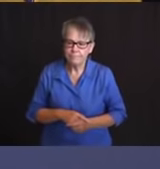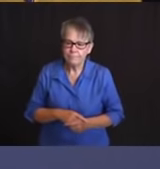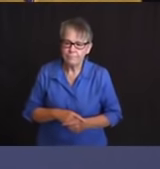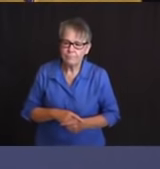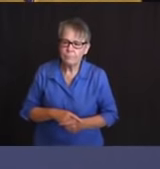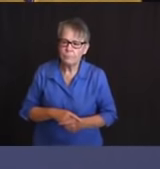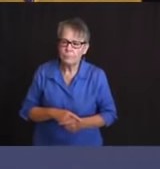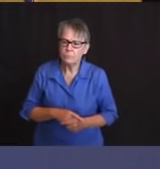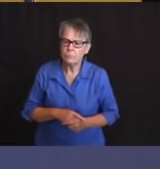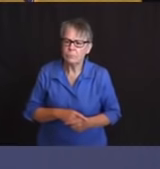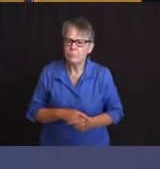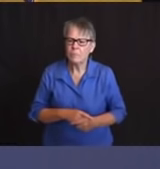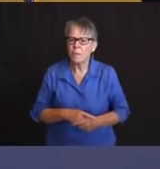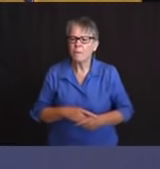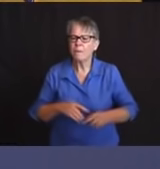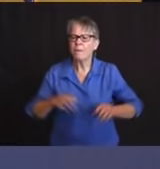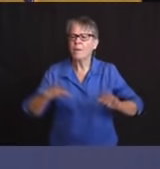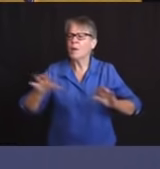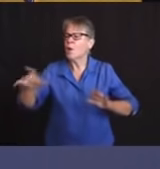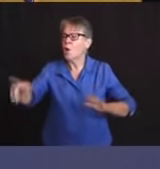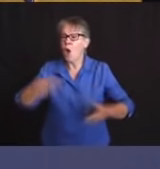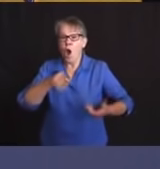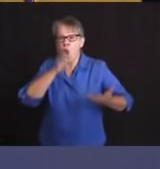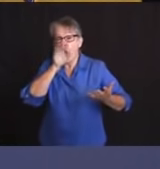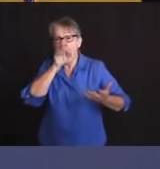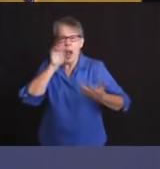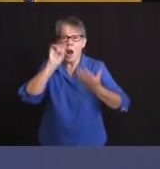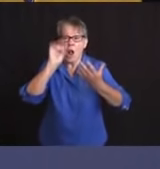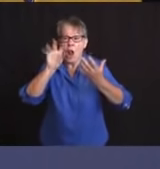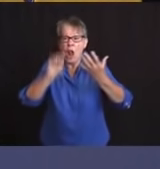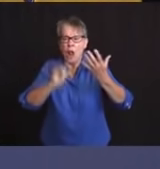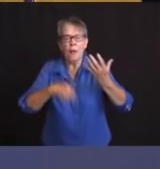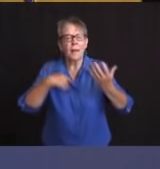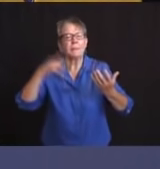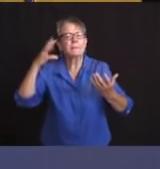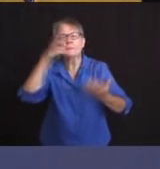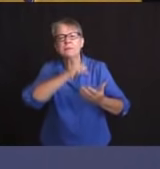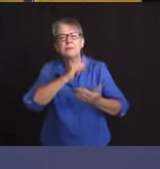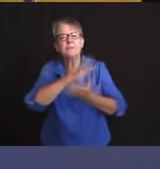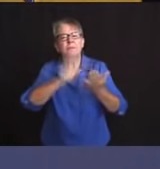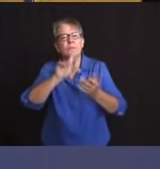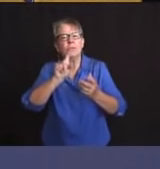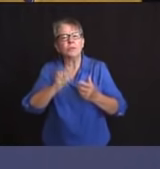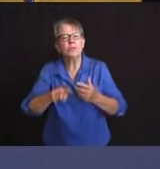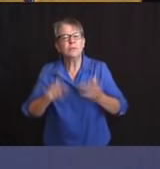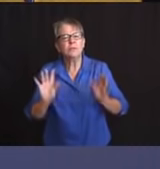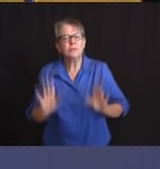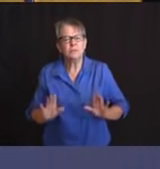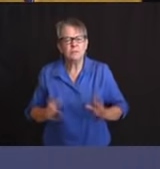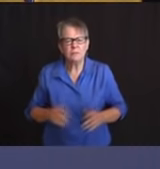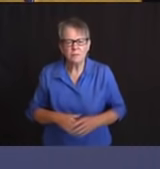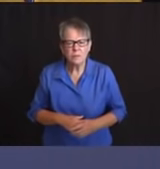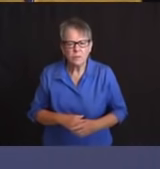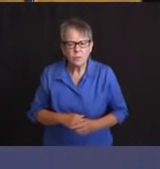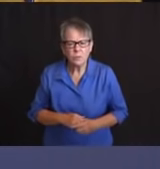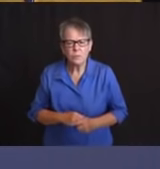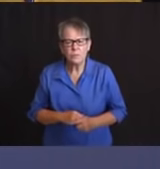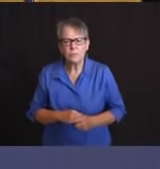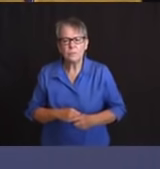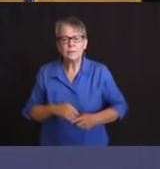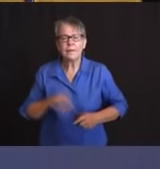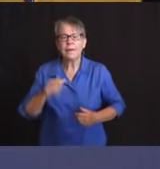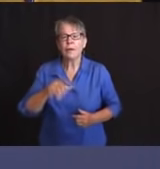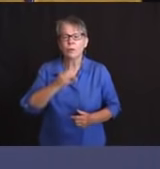fast, I missed the one after that. How many of the 242 all-remote plans have been approved by the